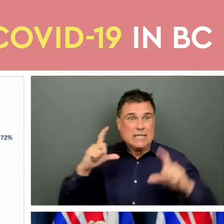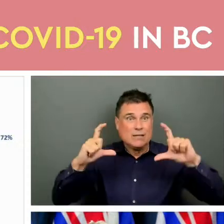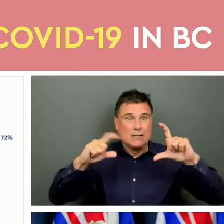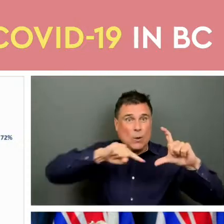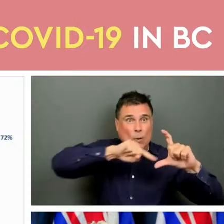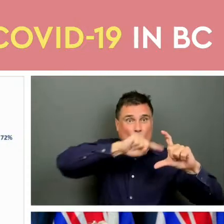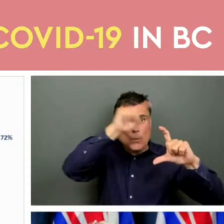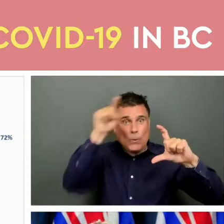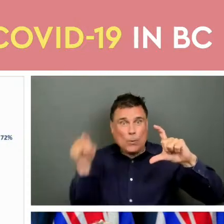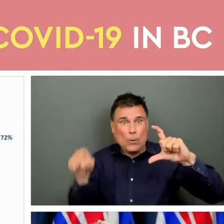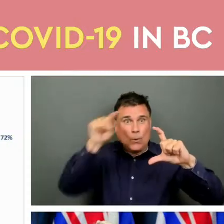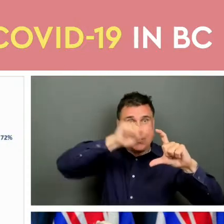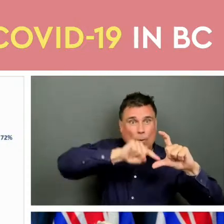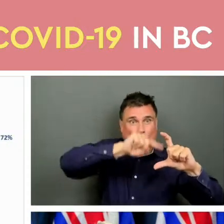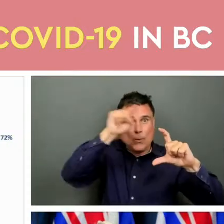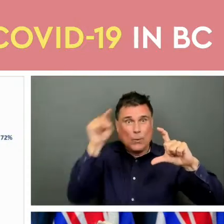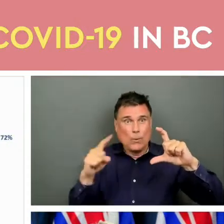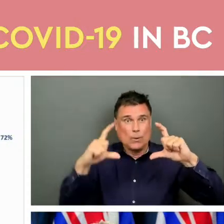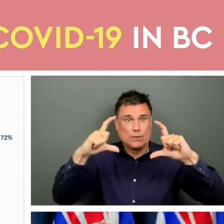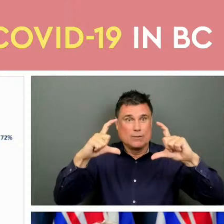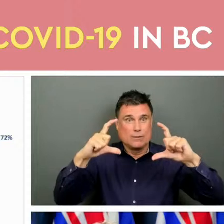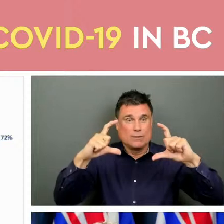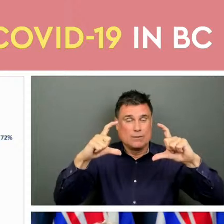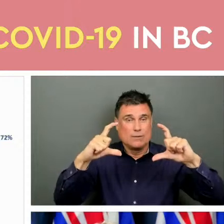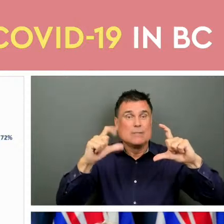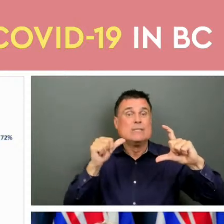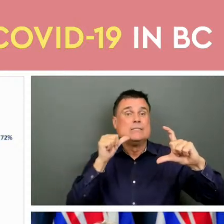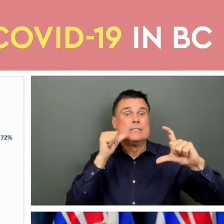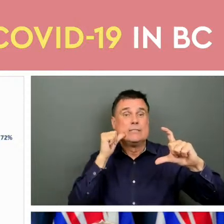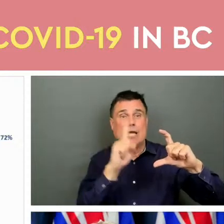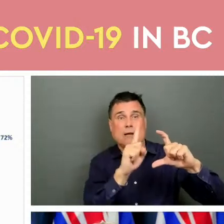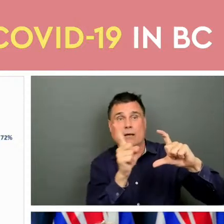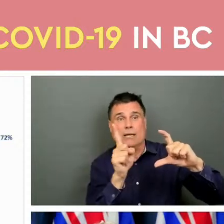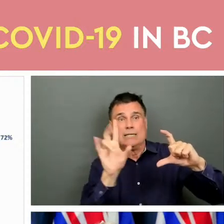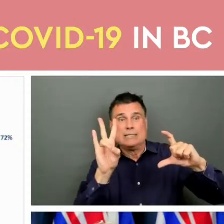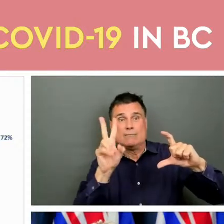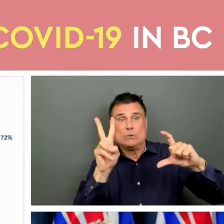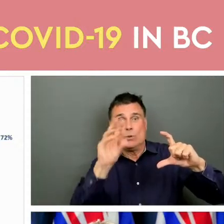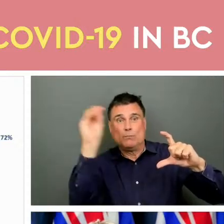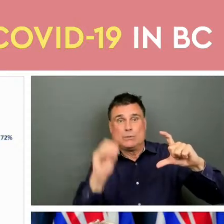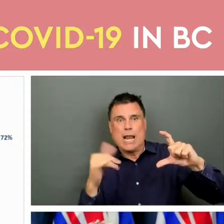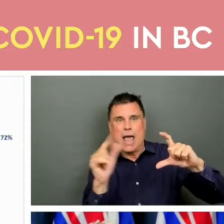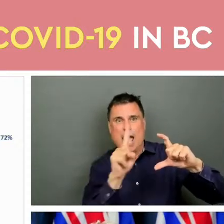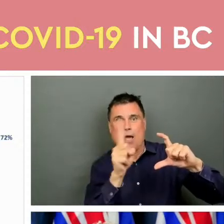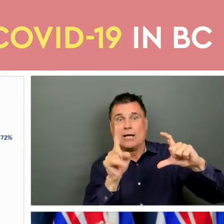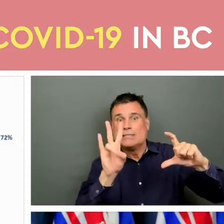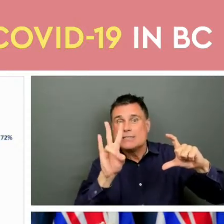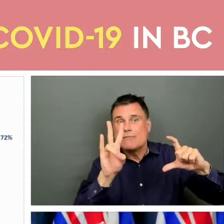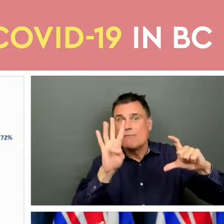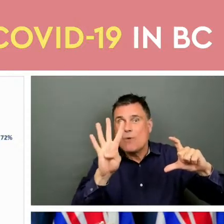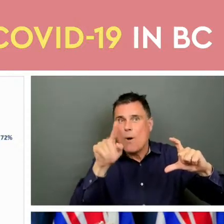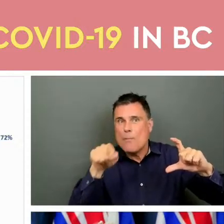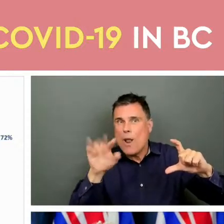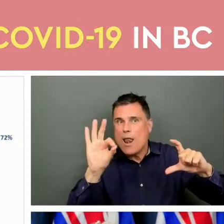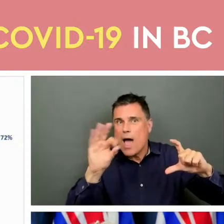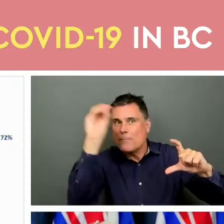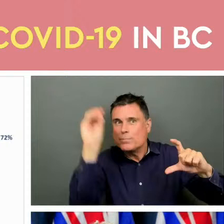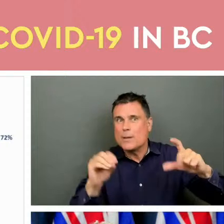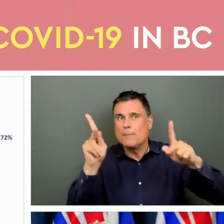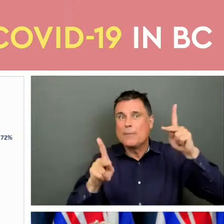of yesterday was only 72%. As I mentioned, it's up to 74.9% today. And our second